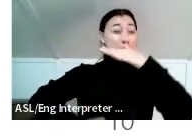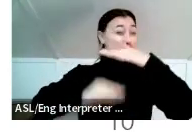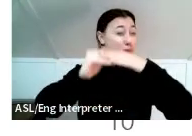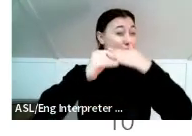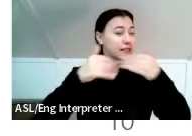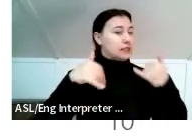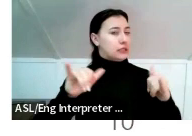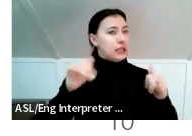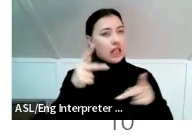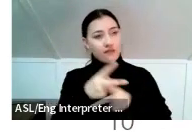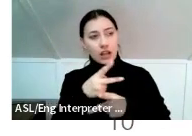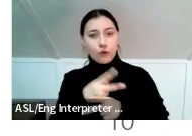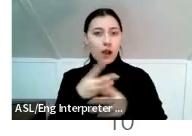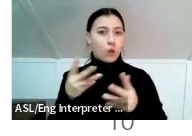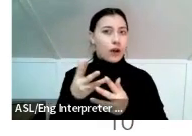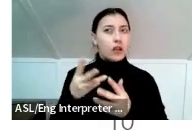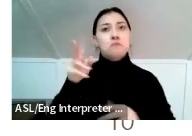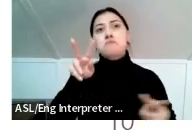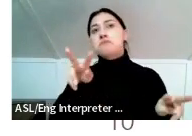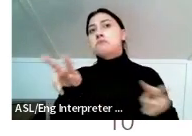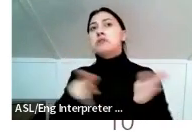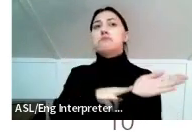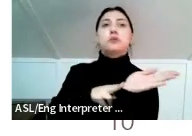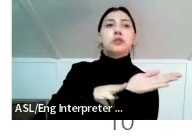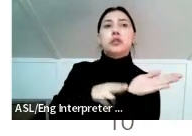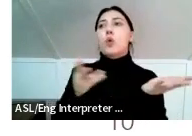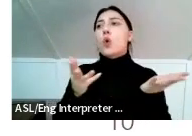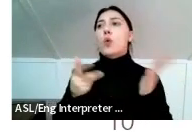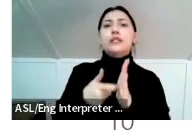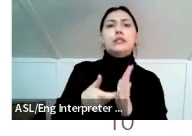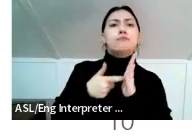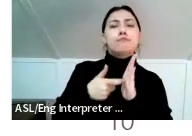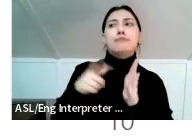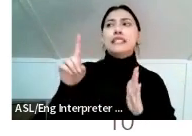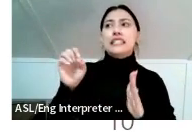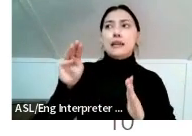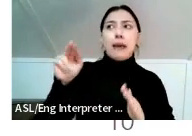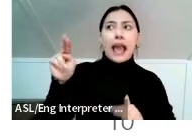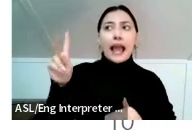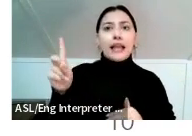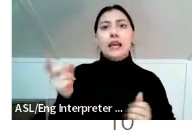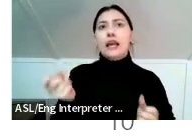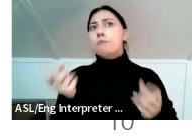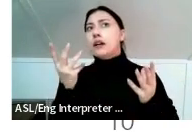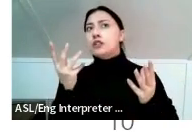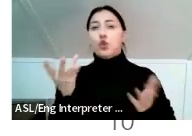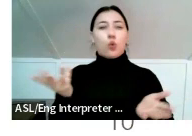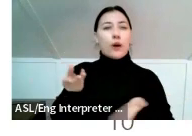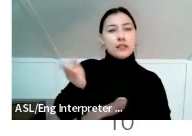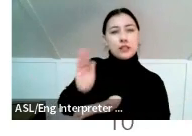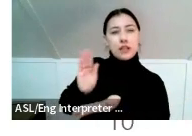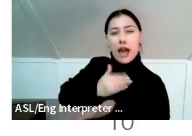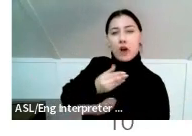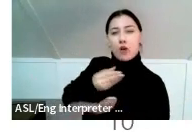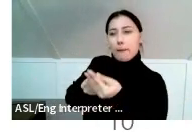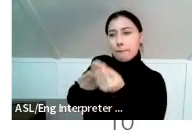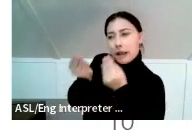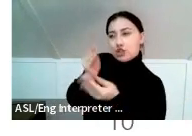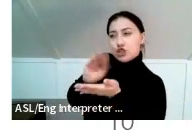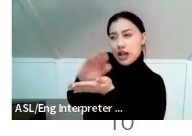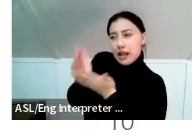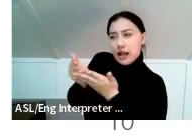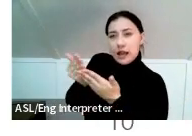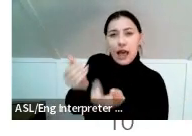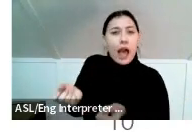We are waiting to see what the demand is and also what our budget is and how much that will allow us to